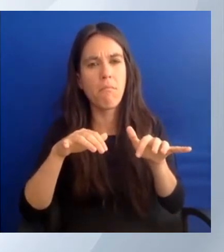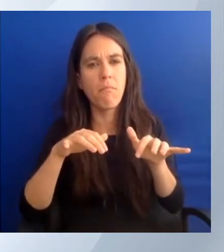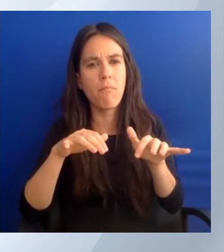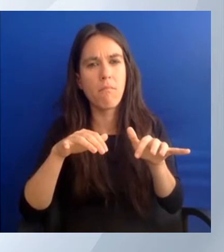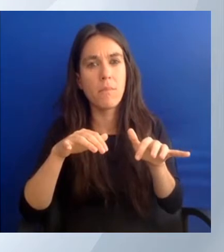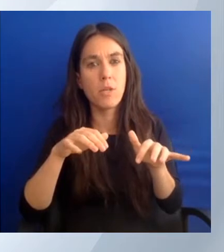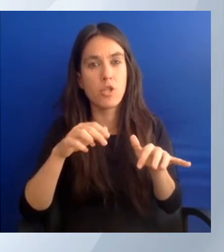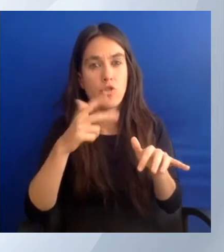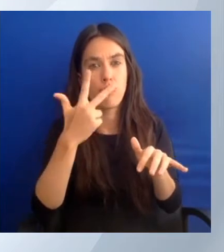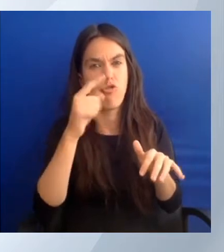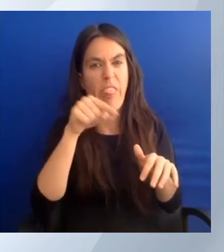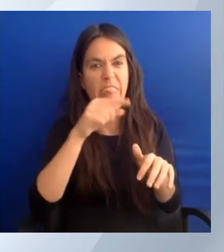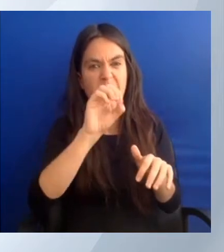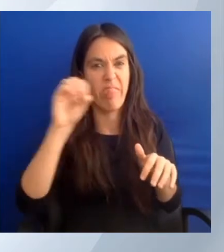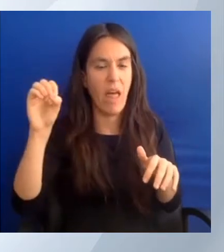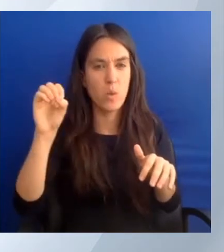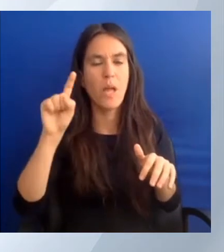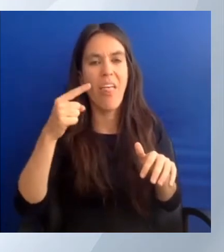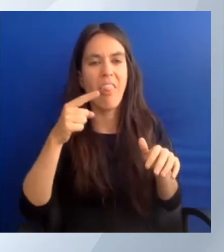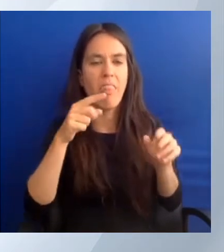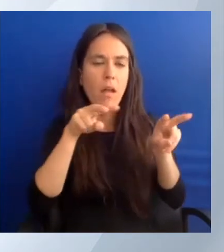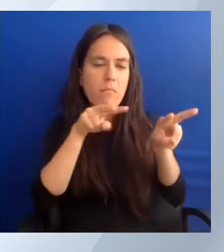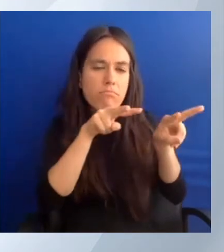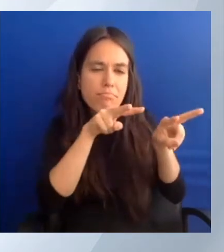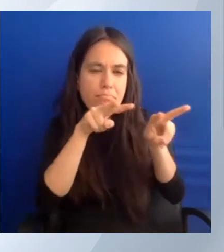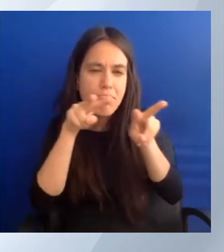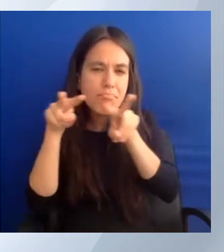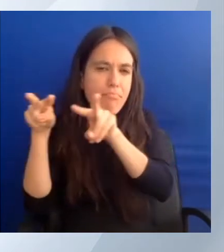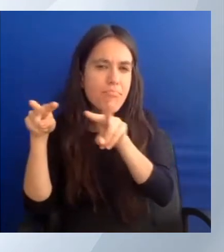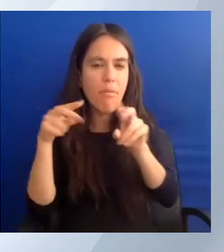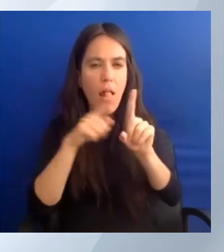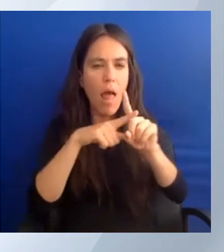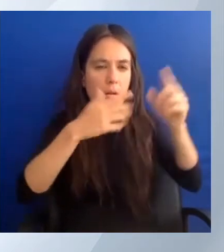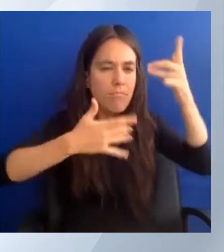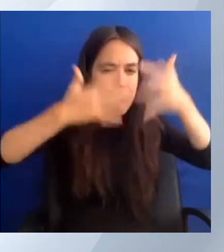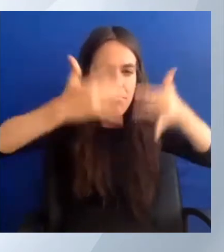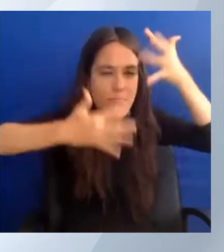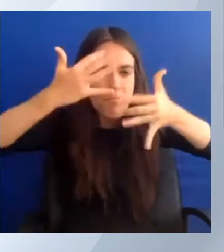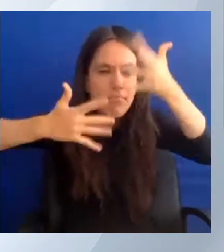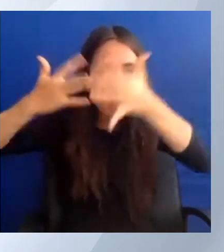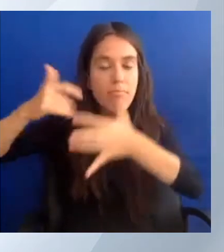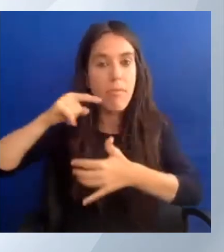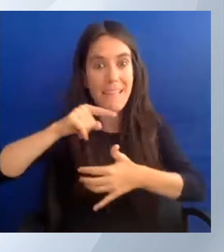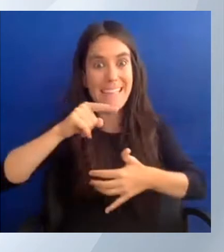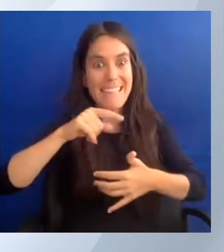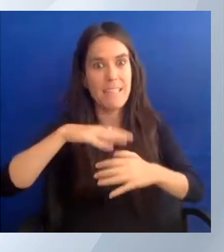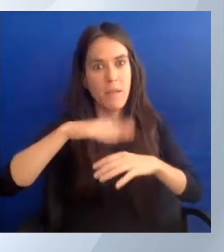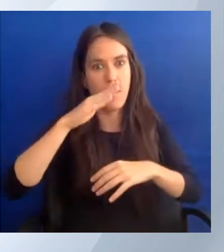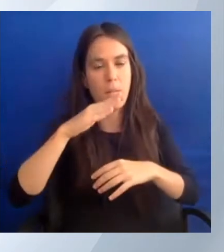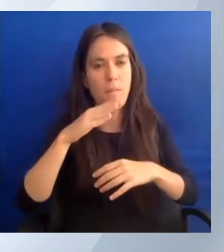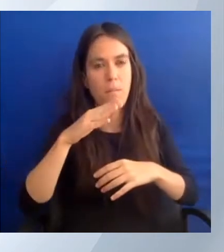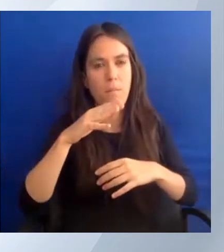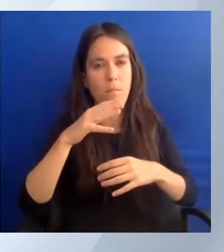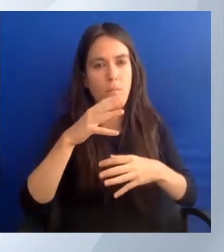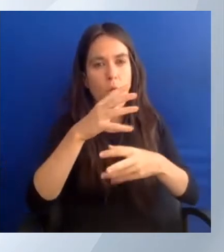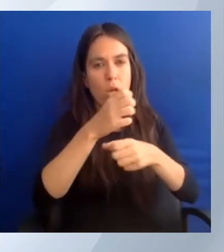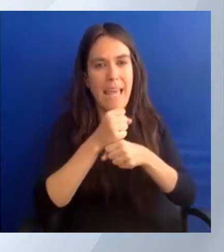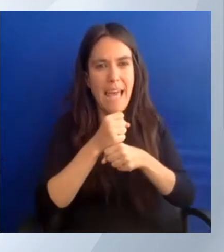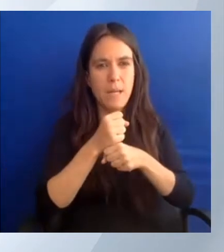3000, and then it is mapping some requests. So it is for this is for get, this is for